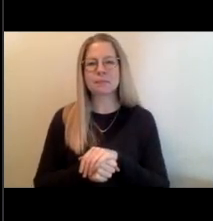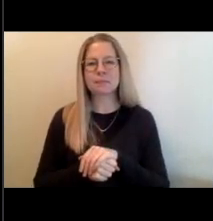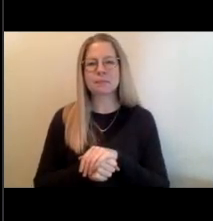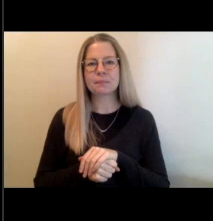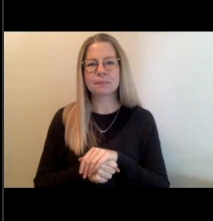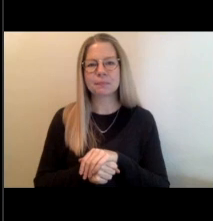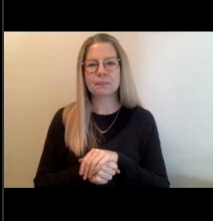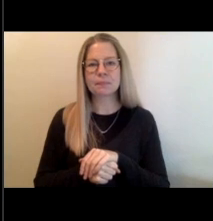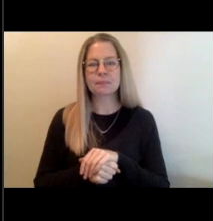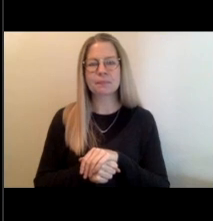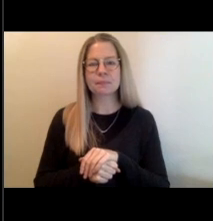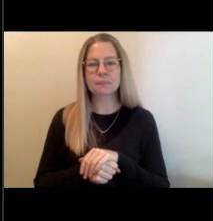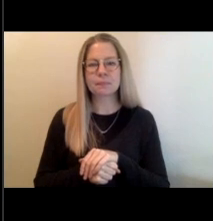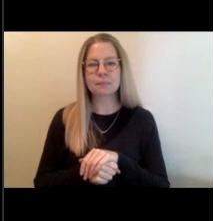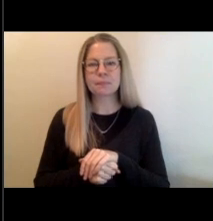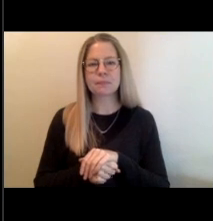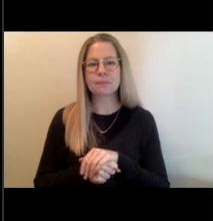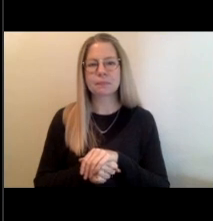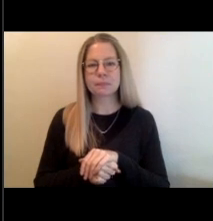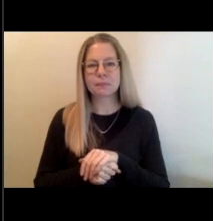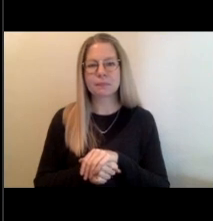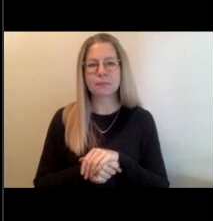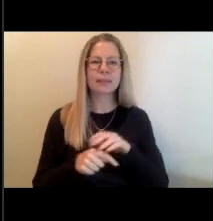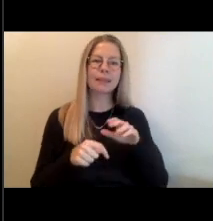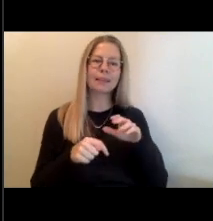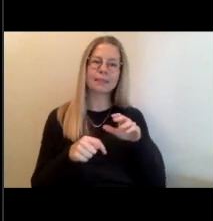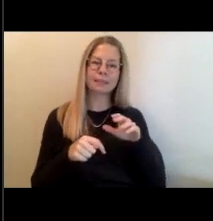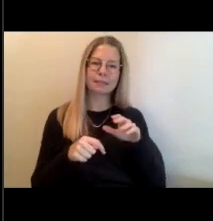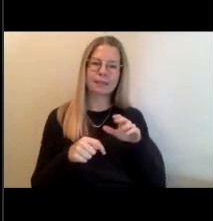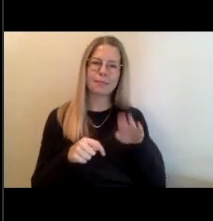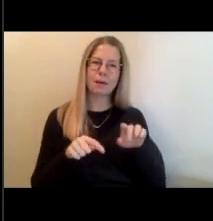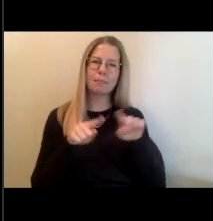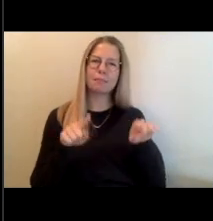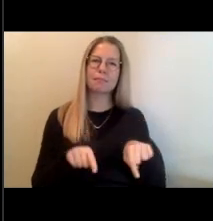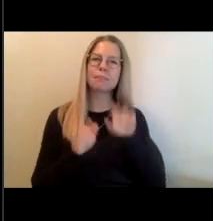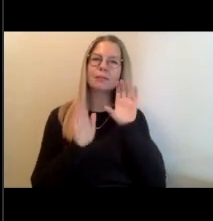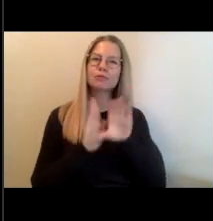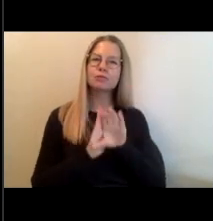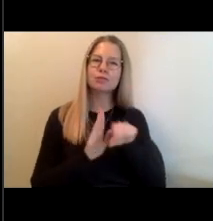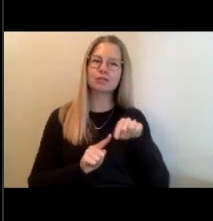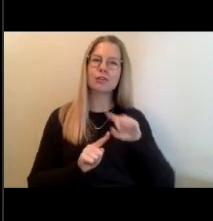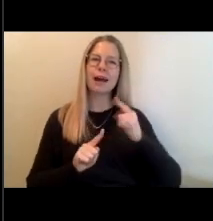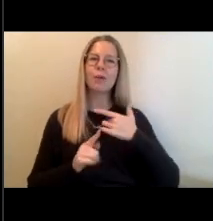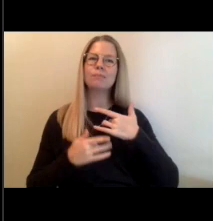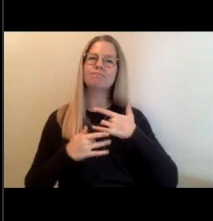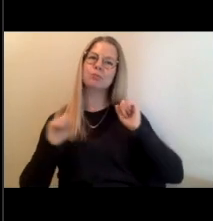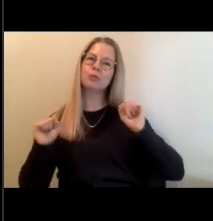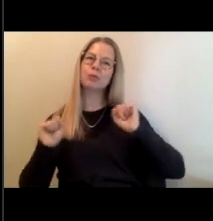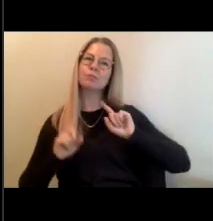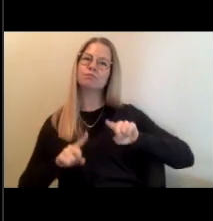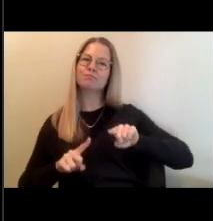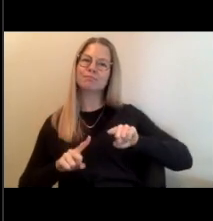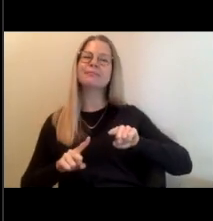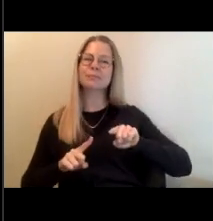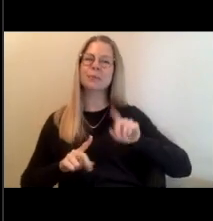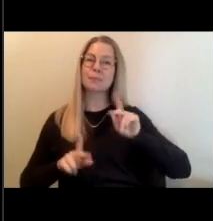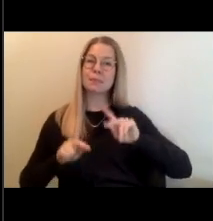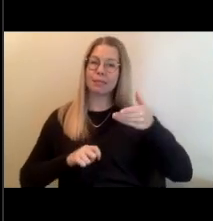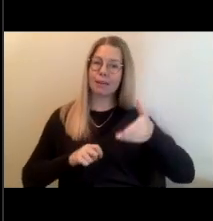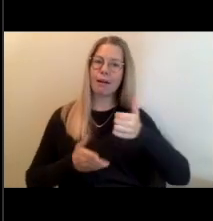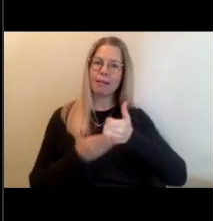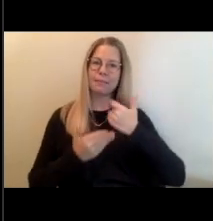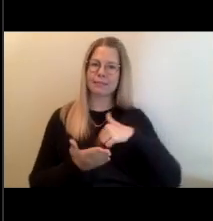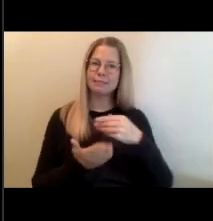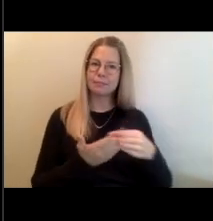bottom is a group of people where we work out normally, helping us do some fundraising. The most important thing